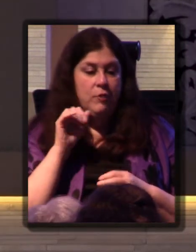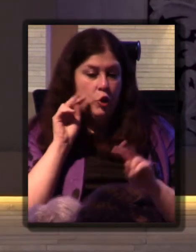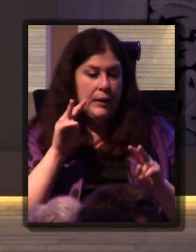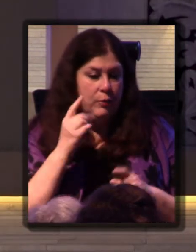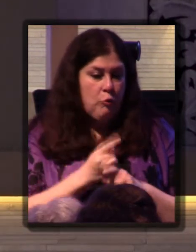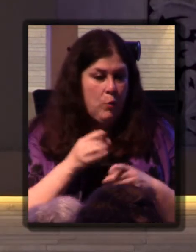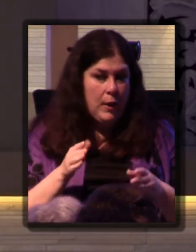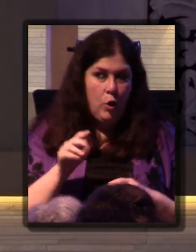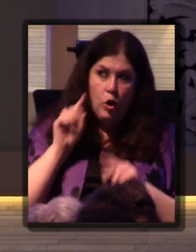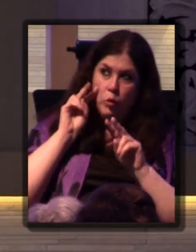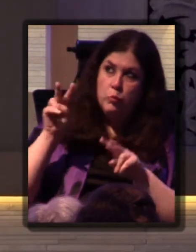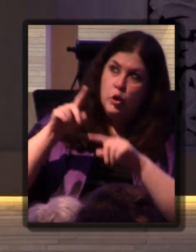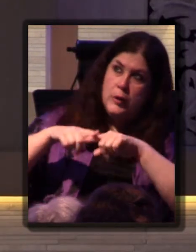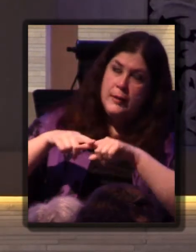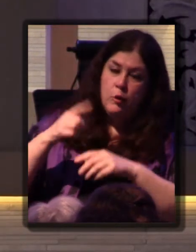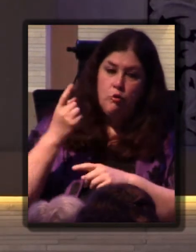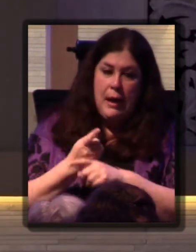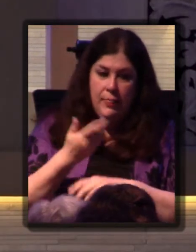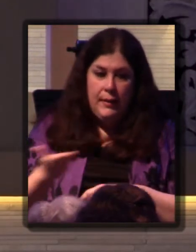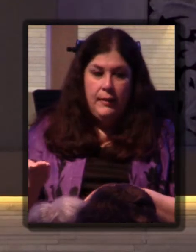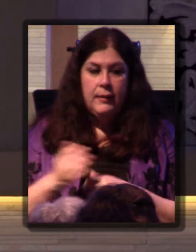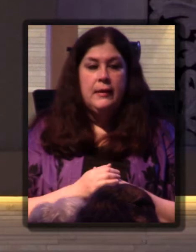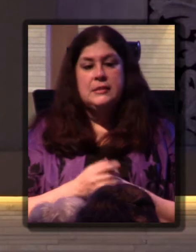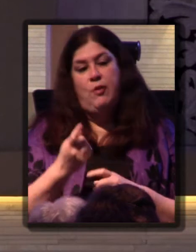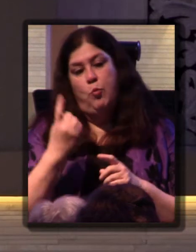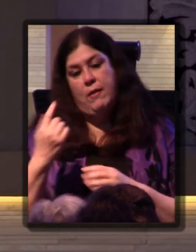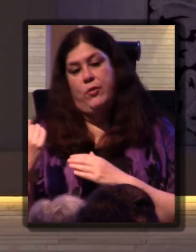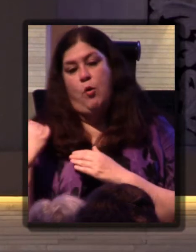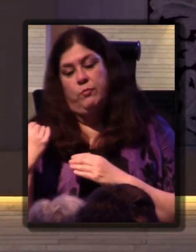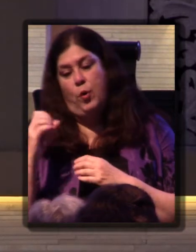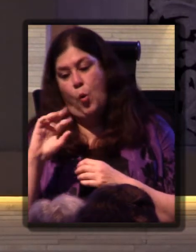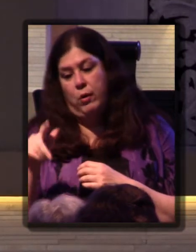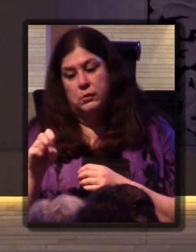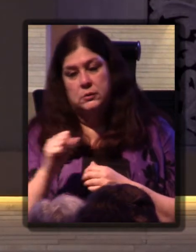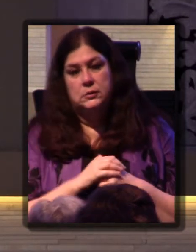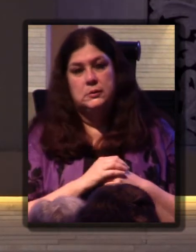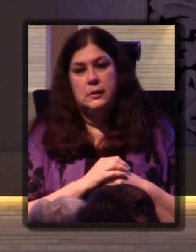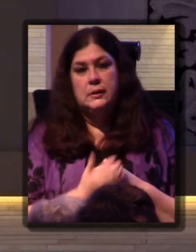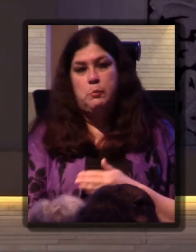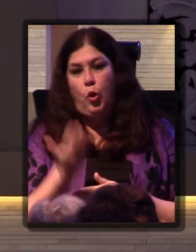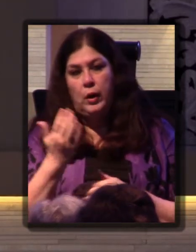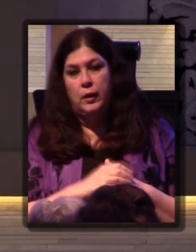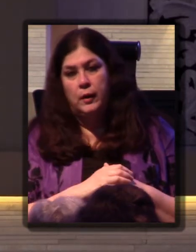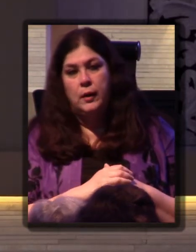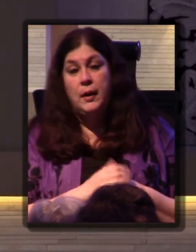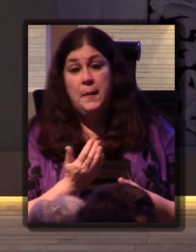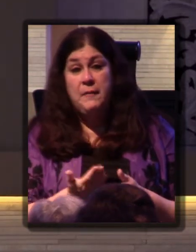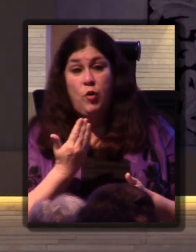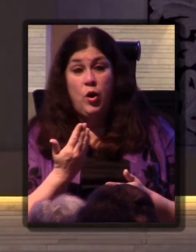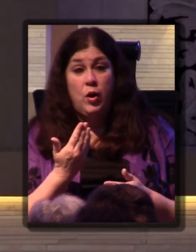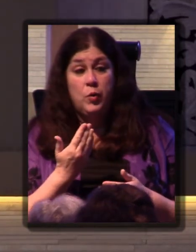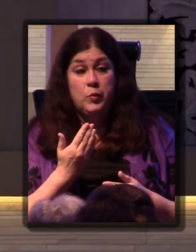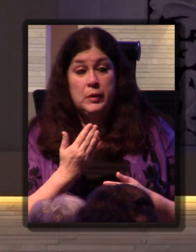looking the right way or looking to the right thing comes out of one of the oracles that we are going to be looking at this morning.